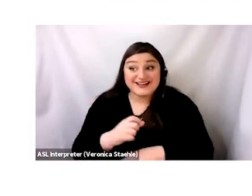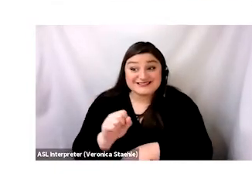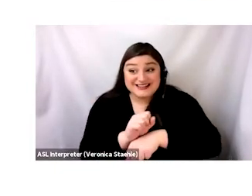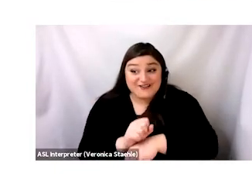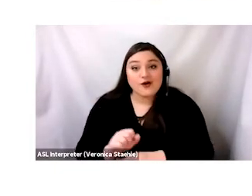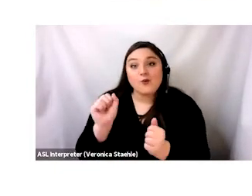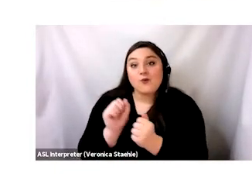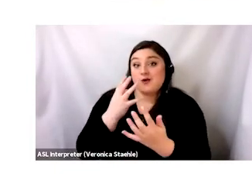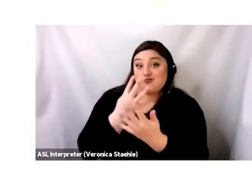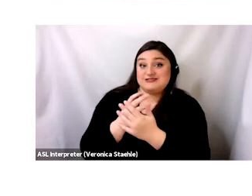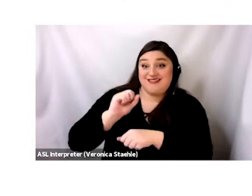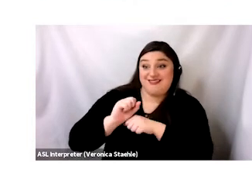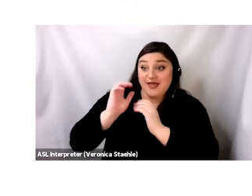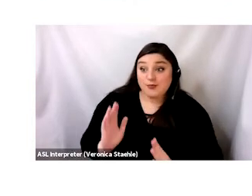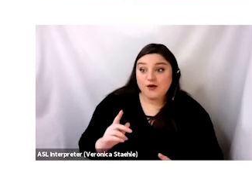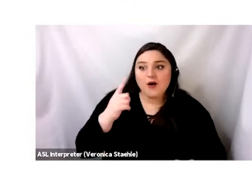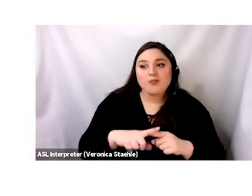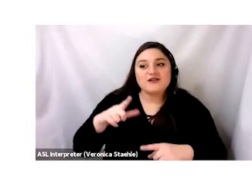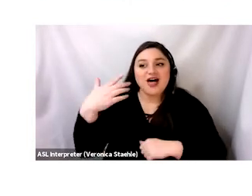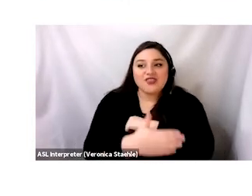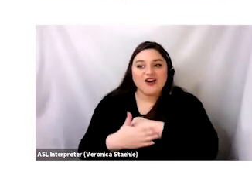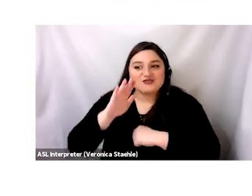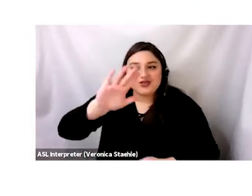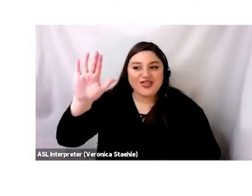and sweatshops abroad.